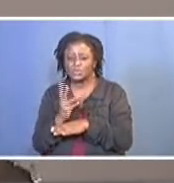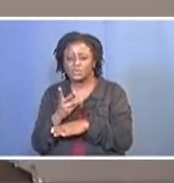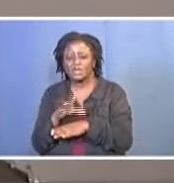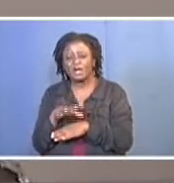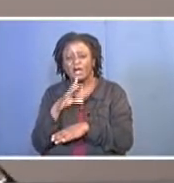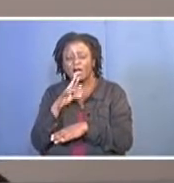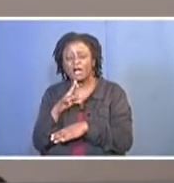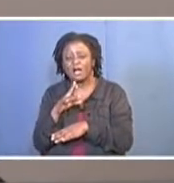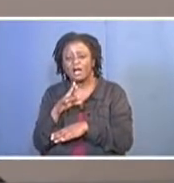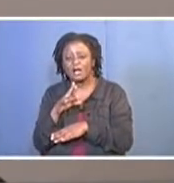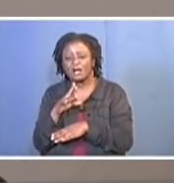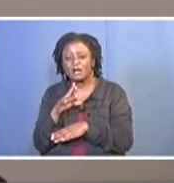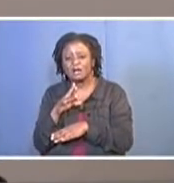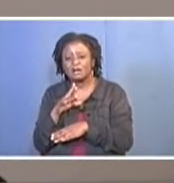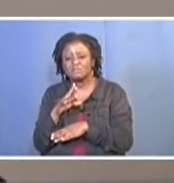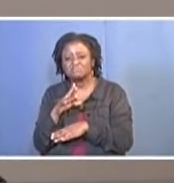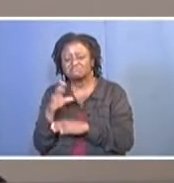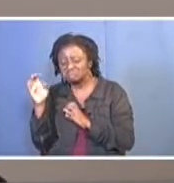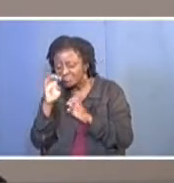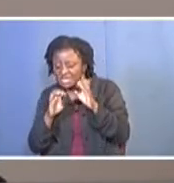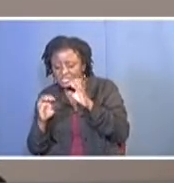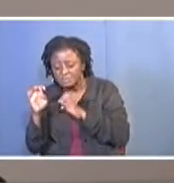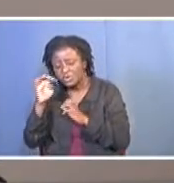you know what that means, and